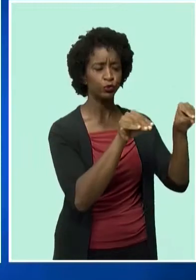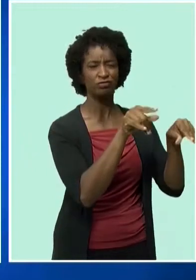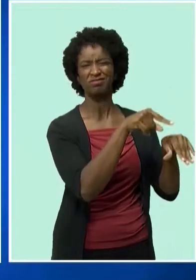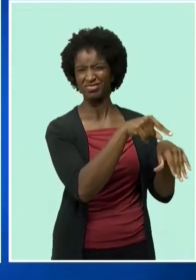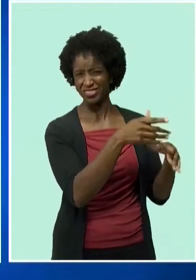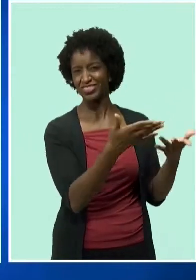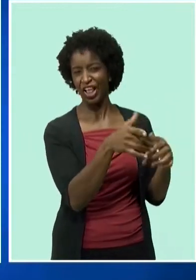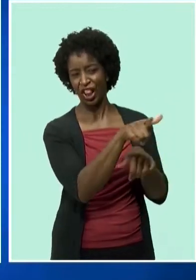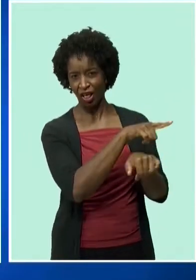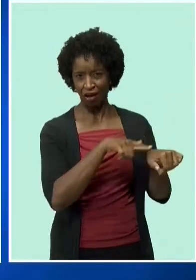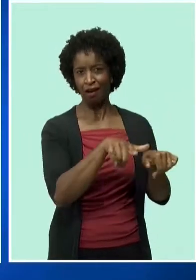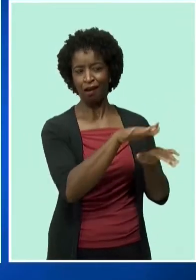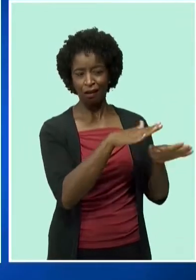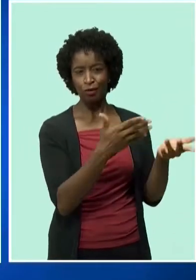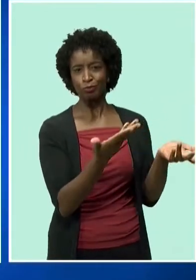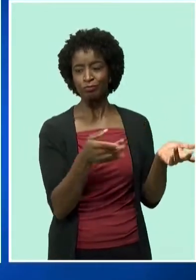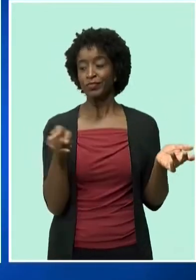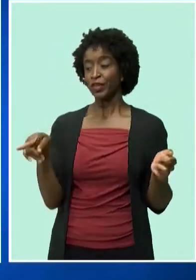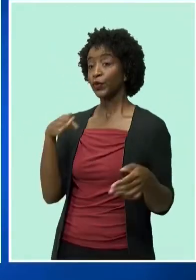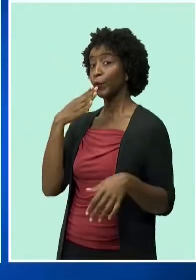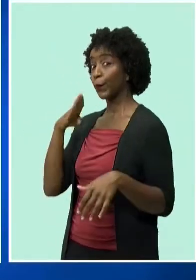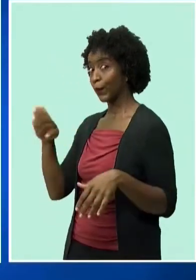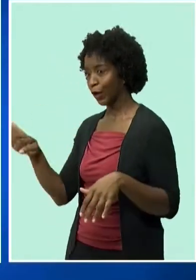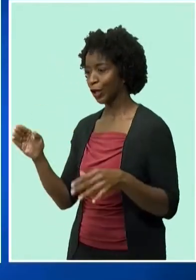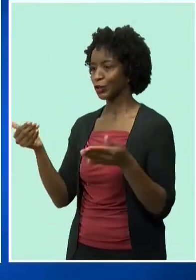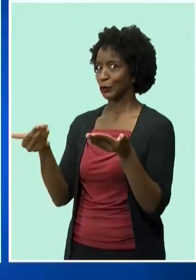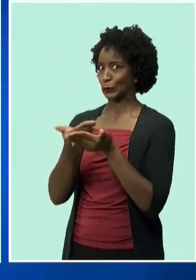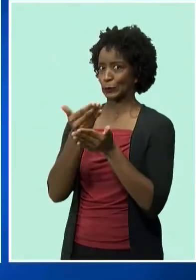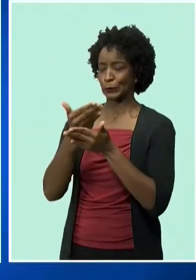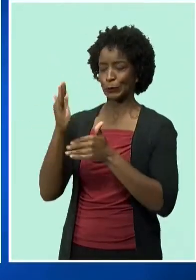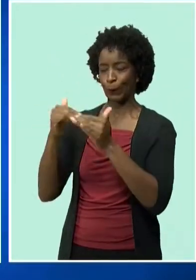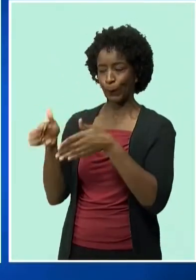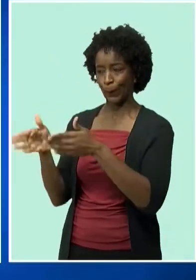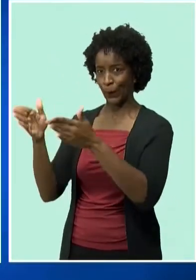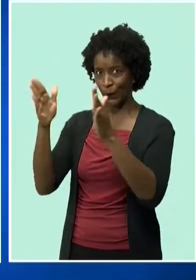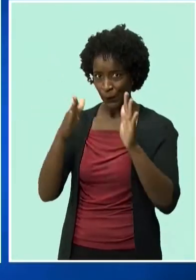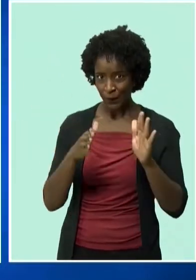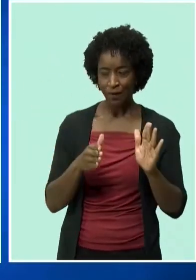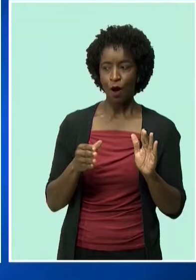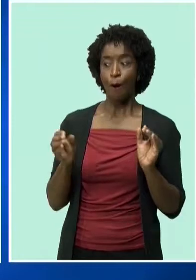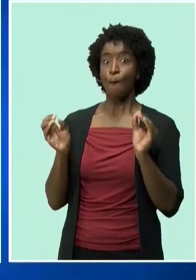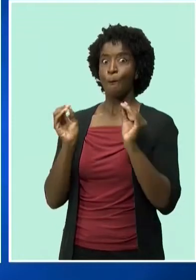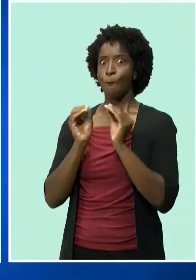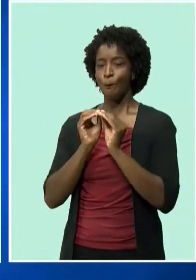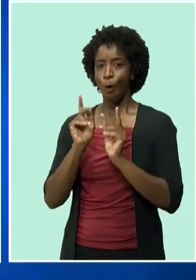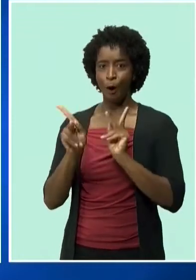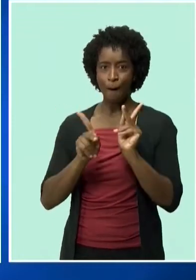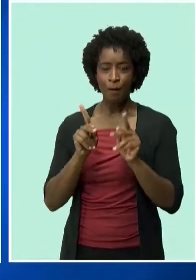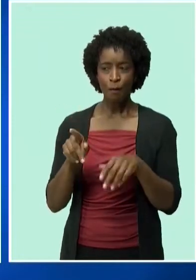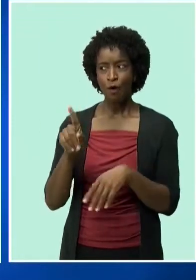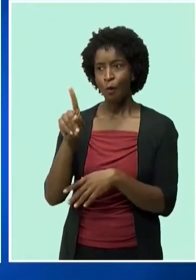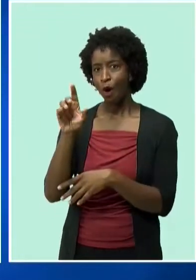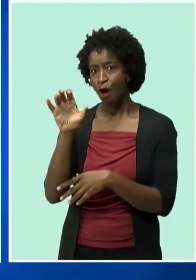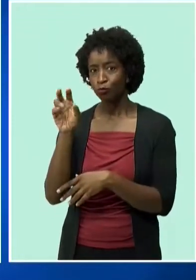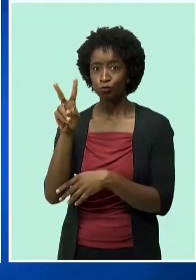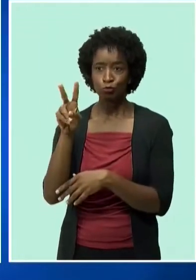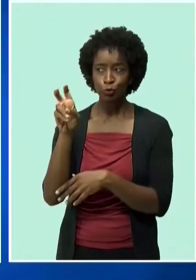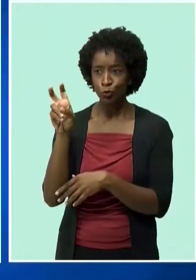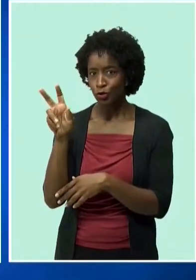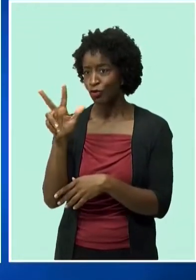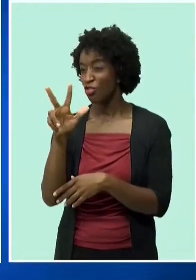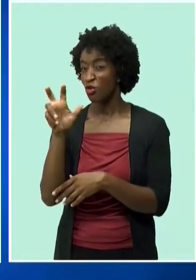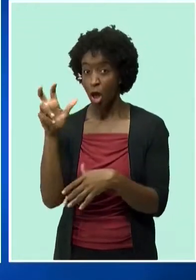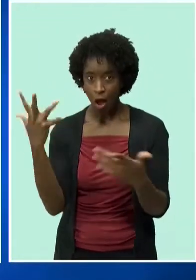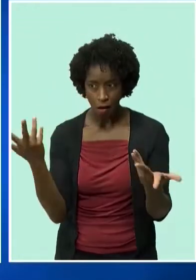spot that can give us opportunity for hundreds of jobs, not to mention then the